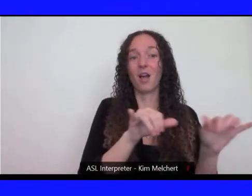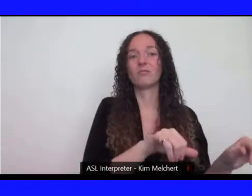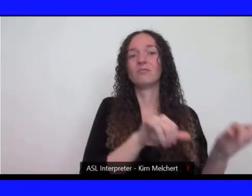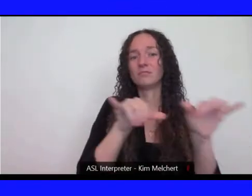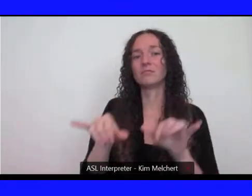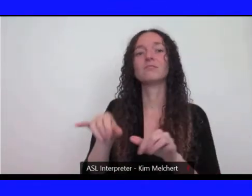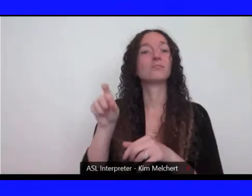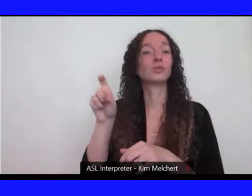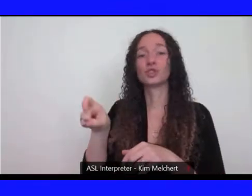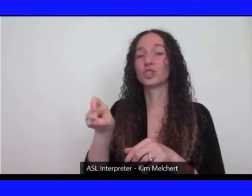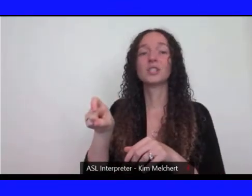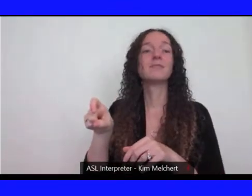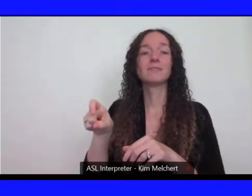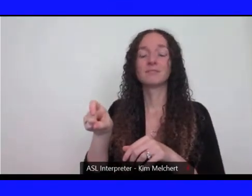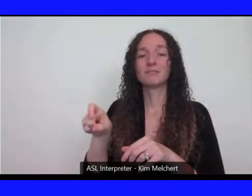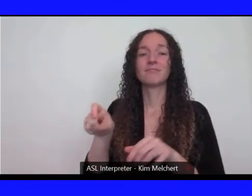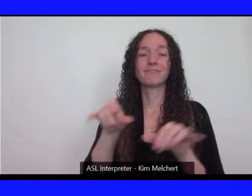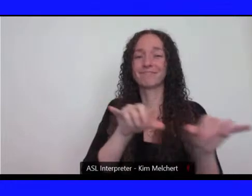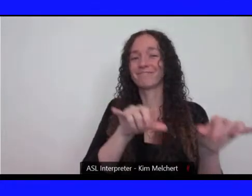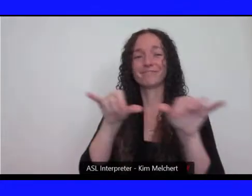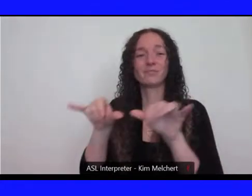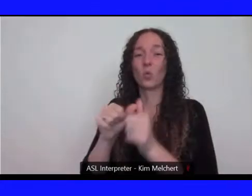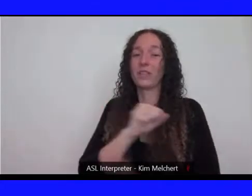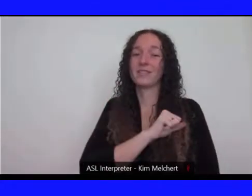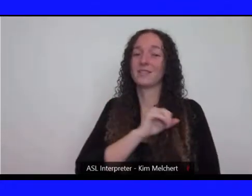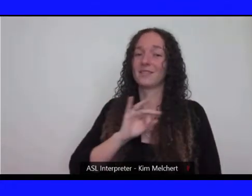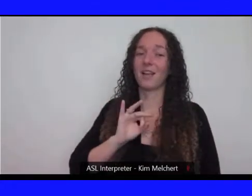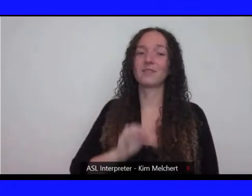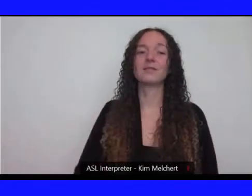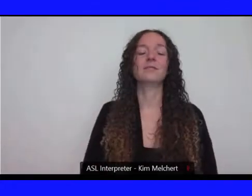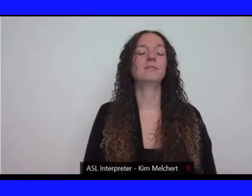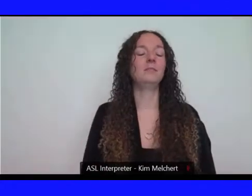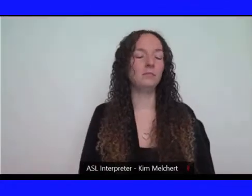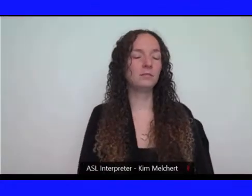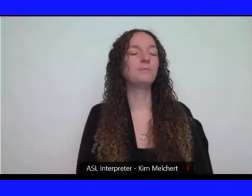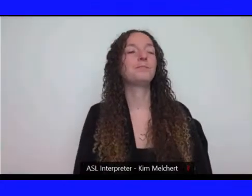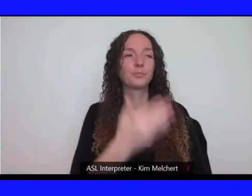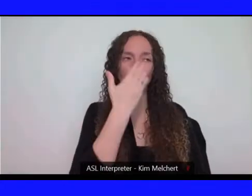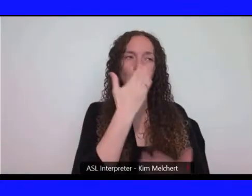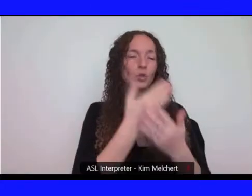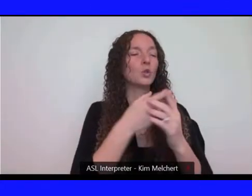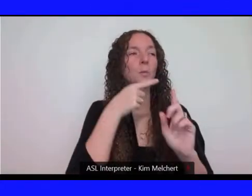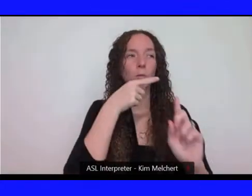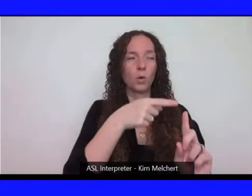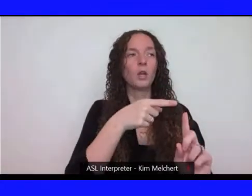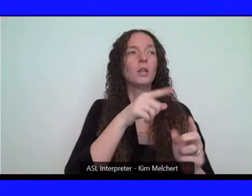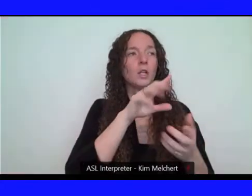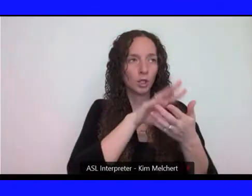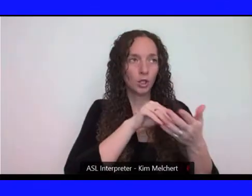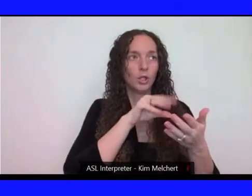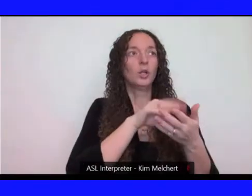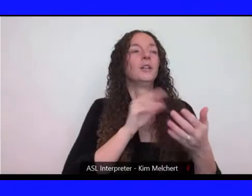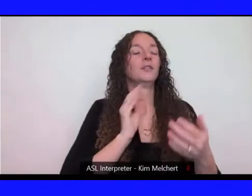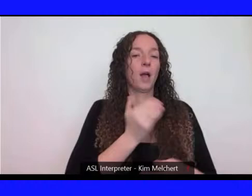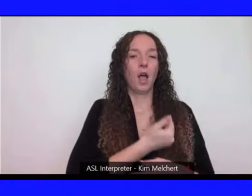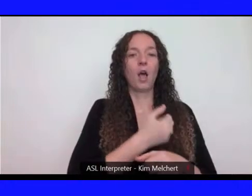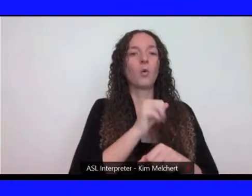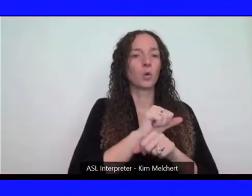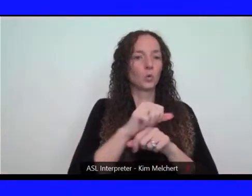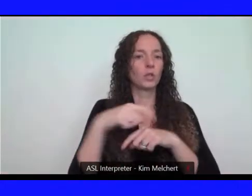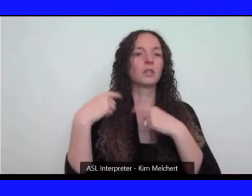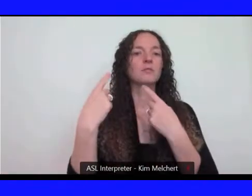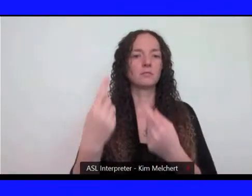And so this is coming out of wave 2.